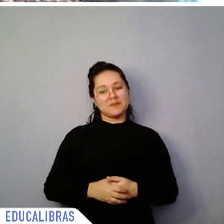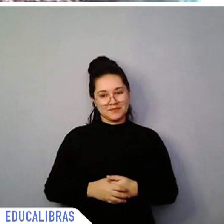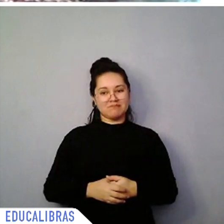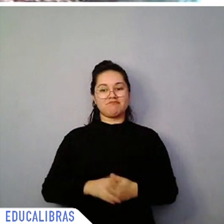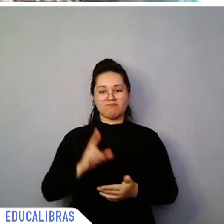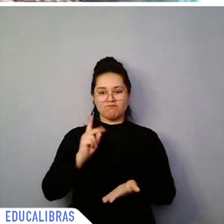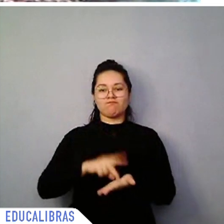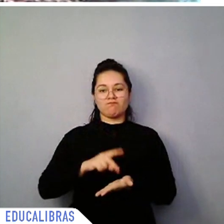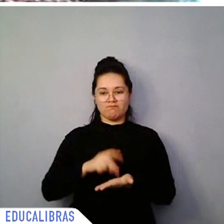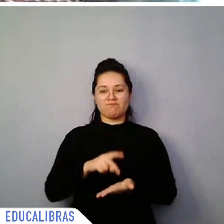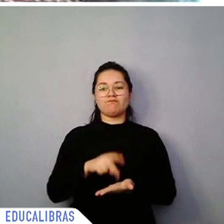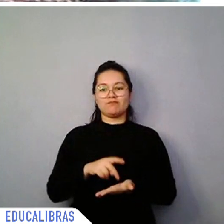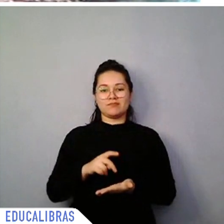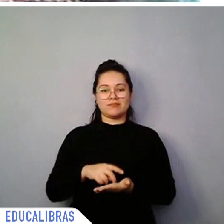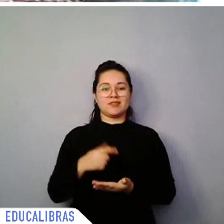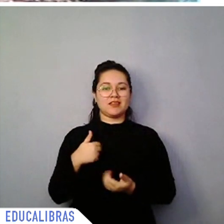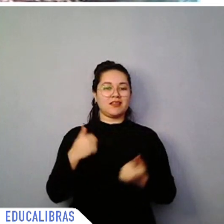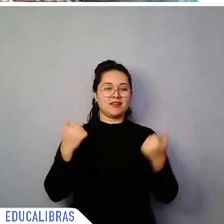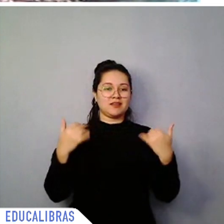say now.